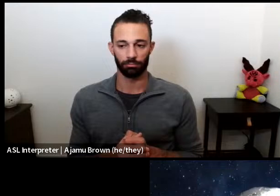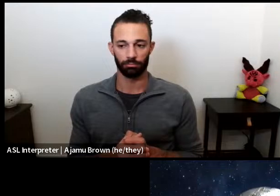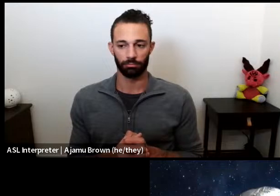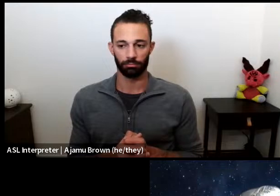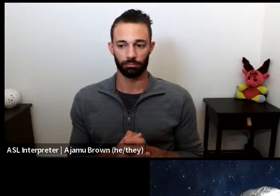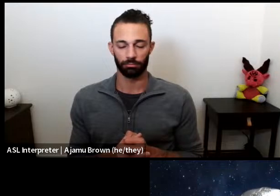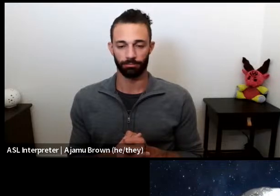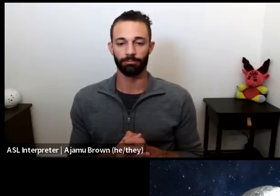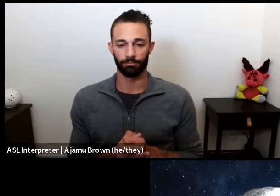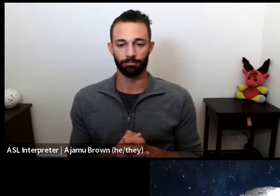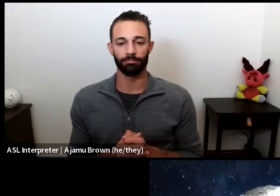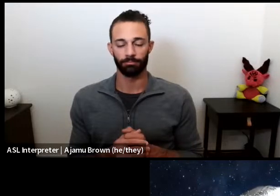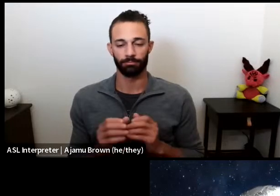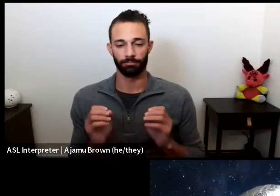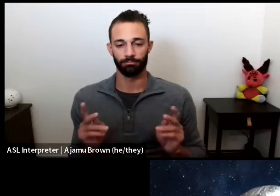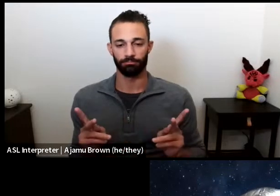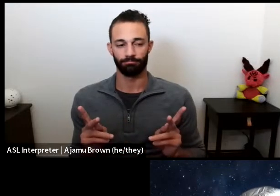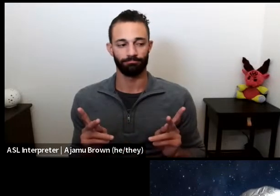Okay, got it.